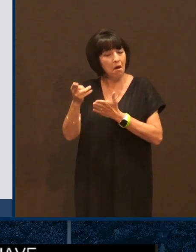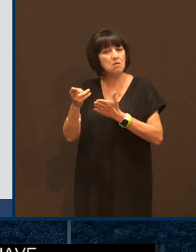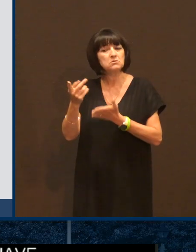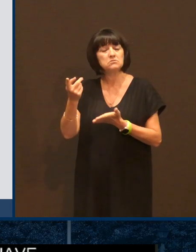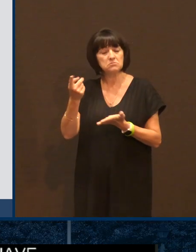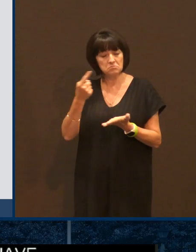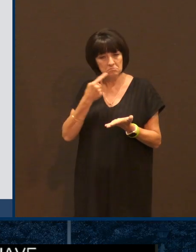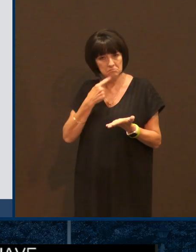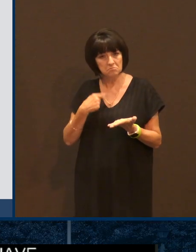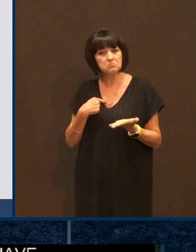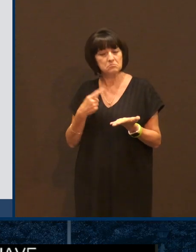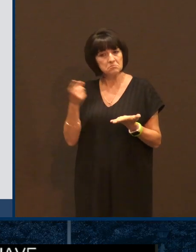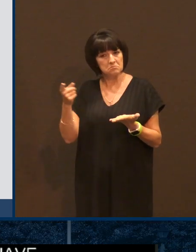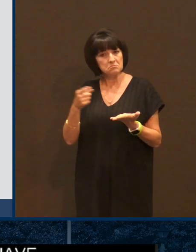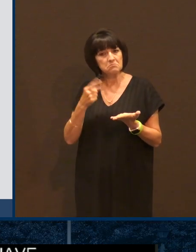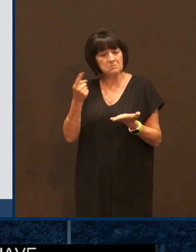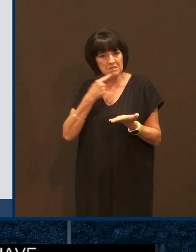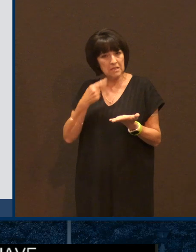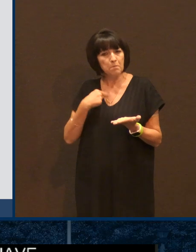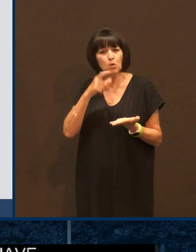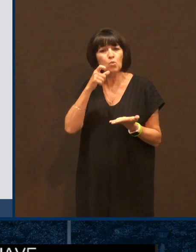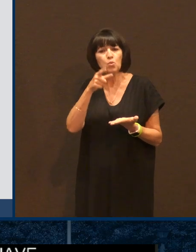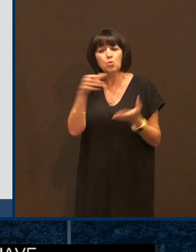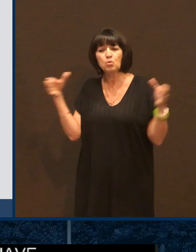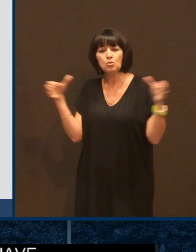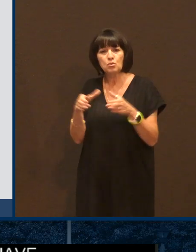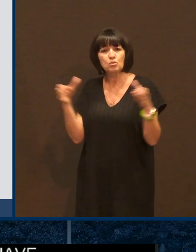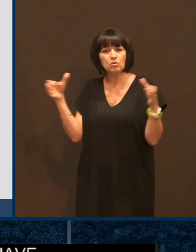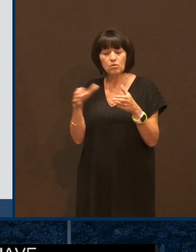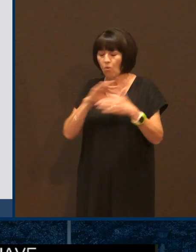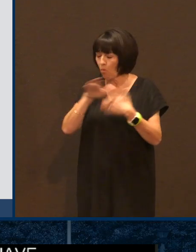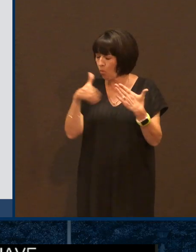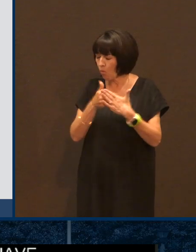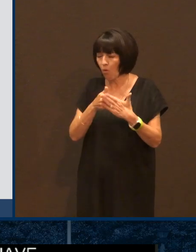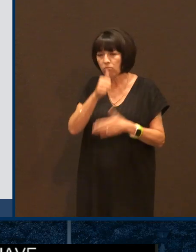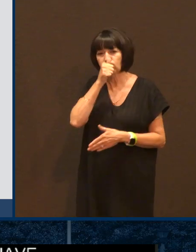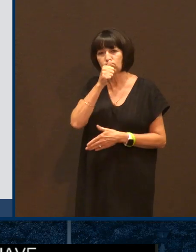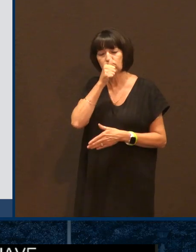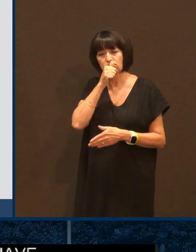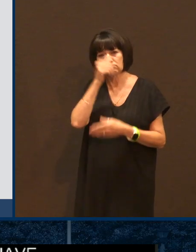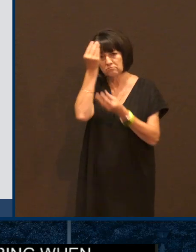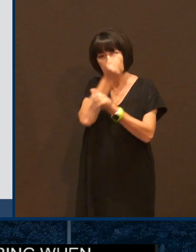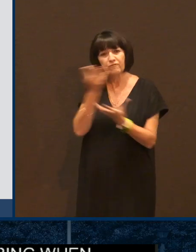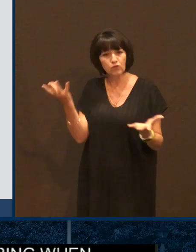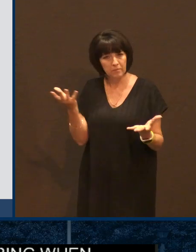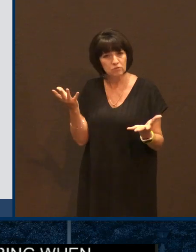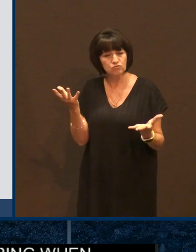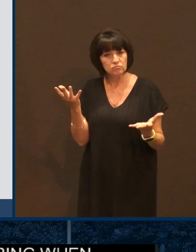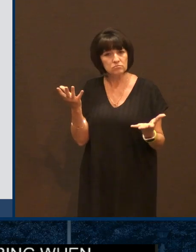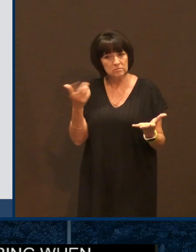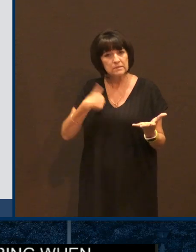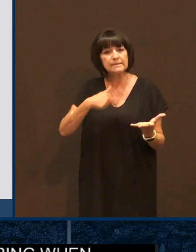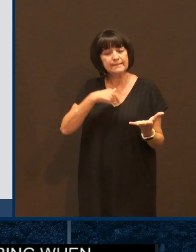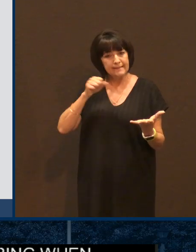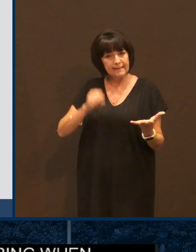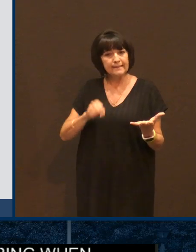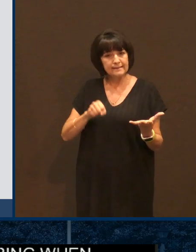to tell us who you might have come in contact with, all confidential. And we'll be able to isolate